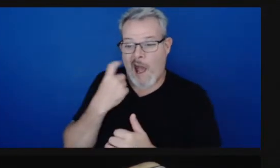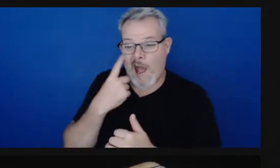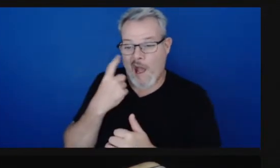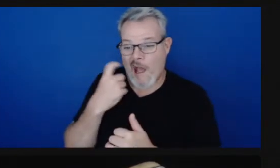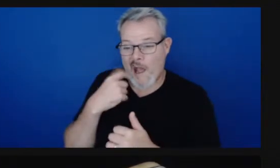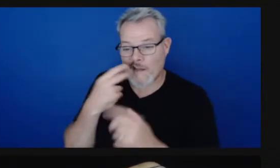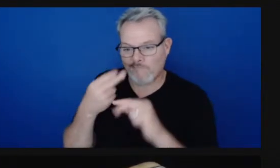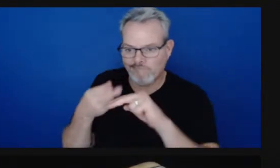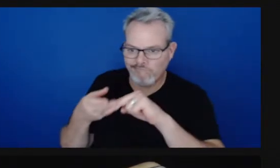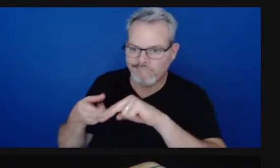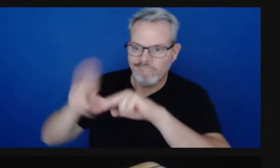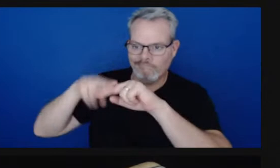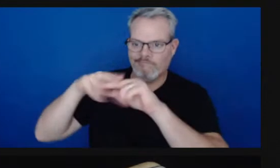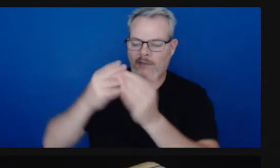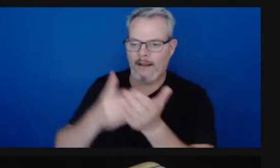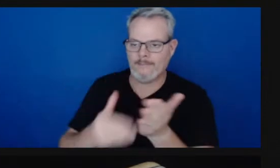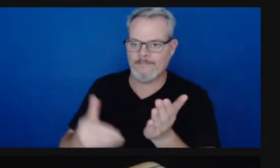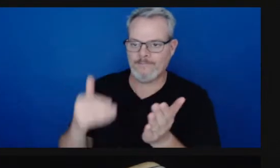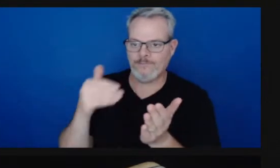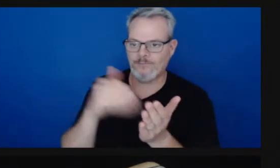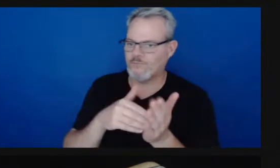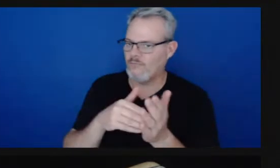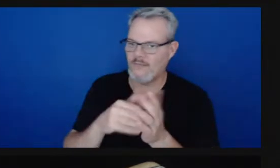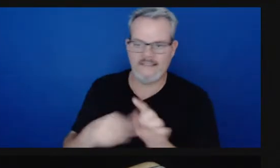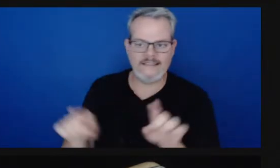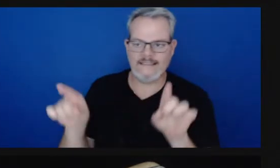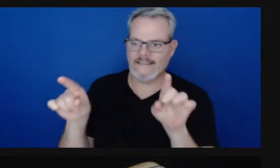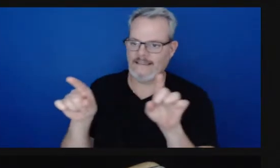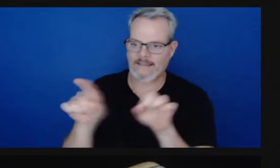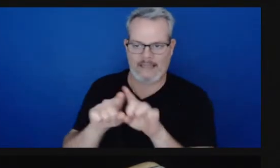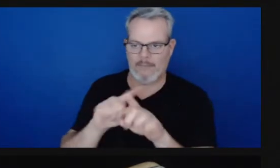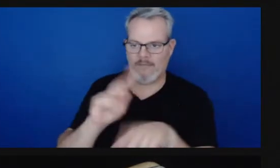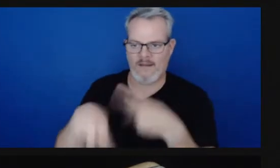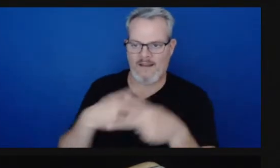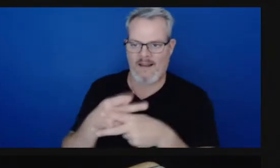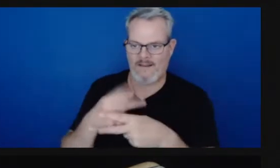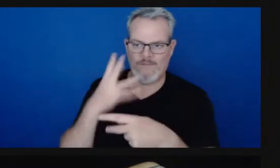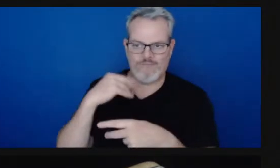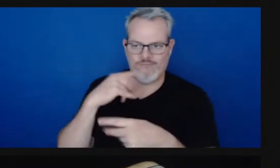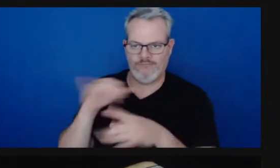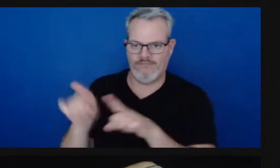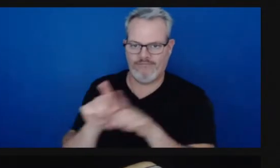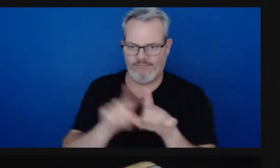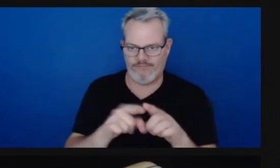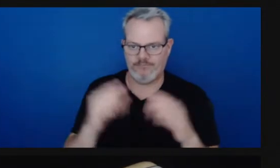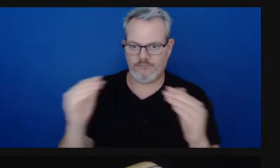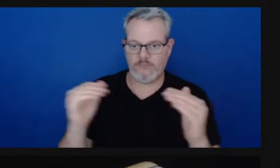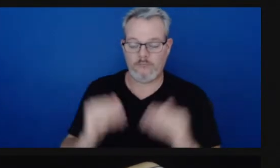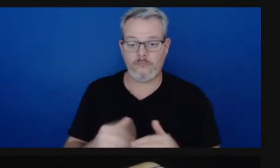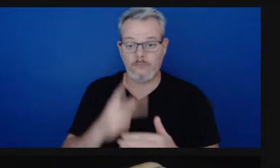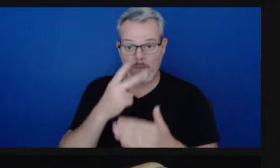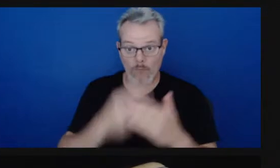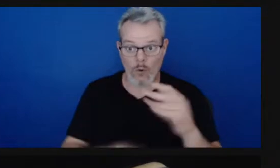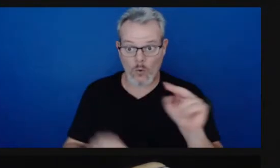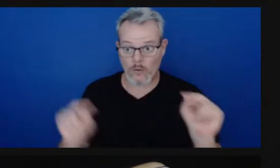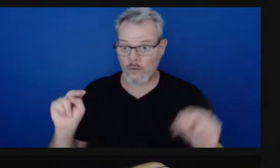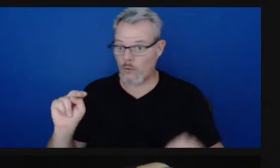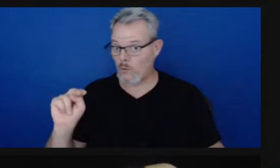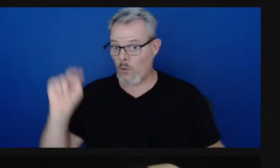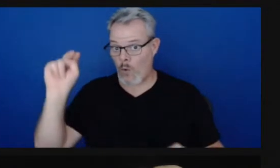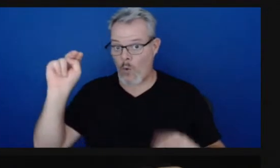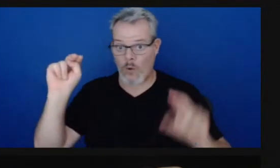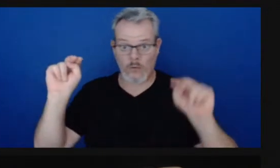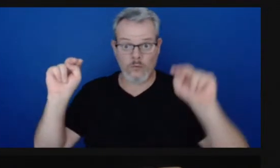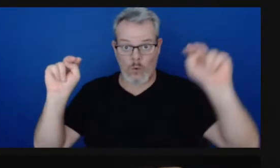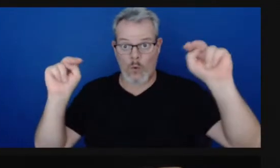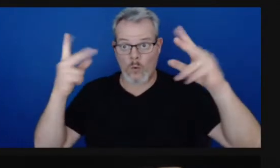up again. Same caveats as the last graph. So those two stations in the north, right here, both of those